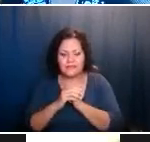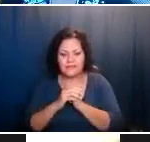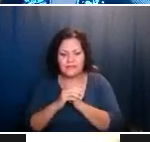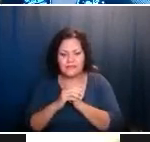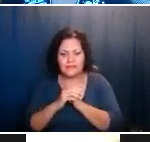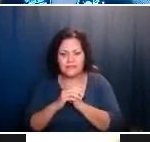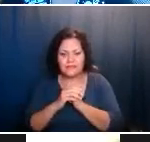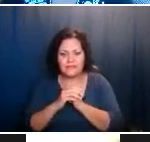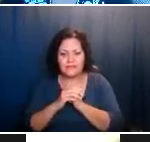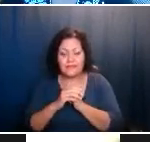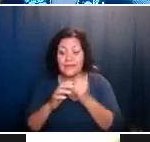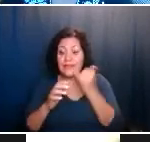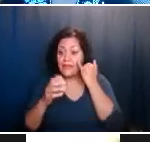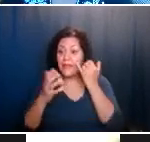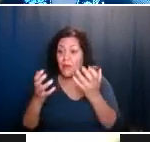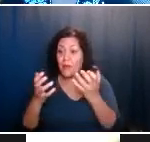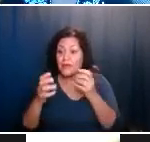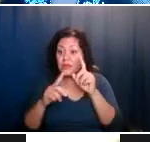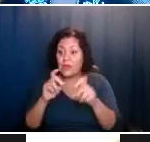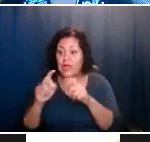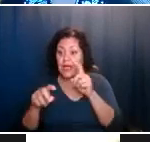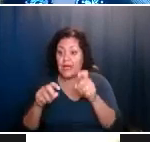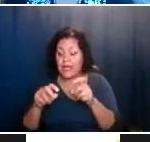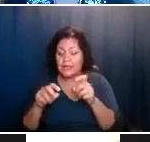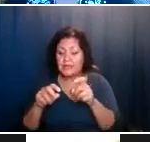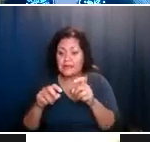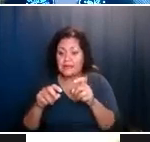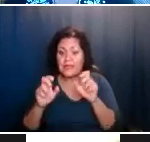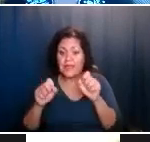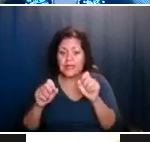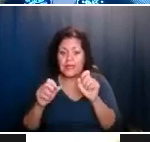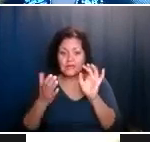If I want to ask a question, I can push the button down there.